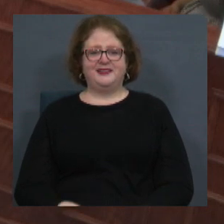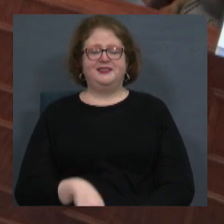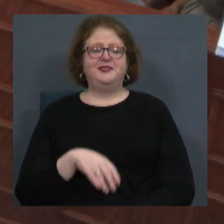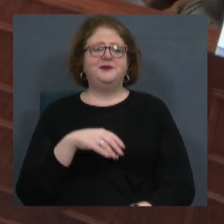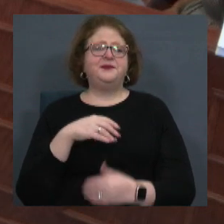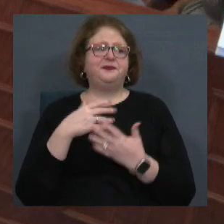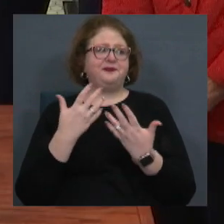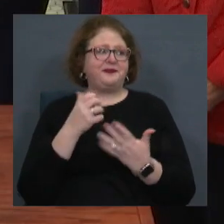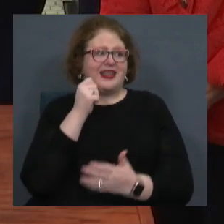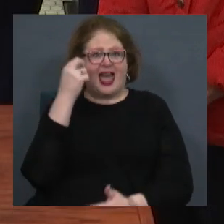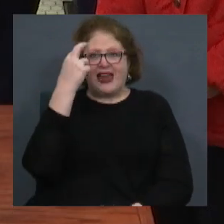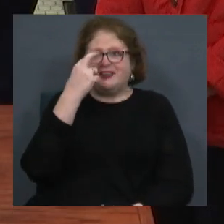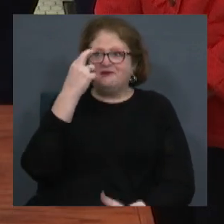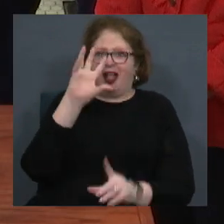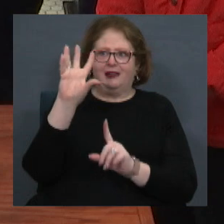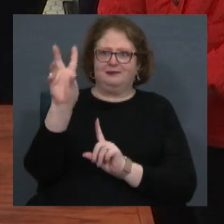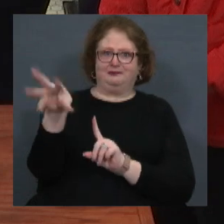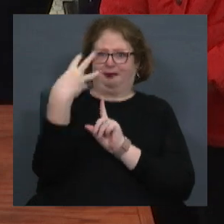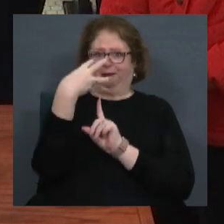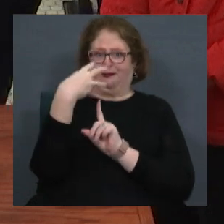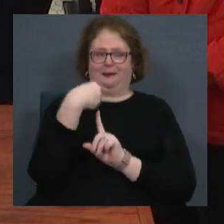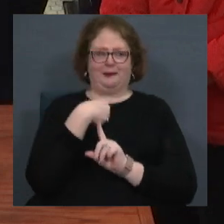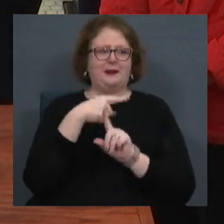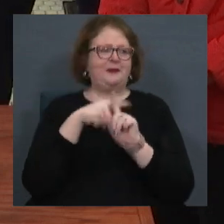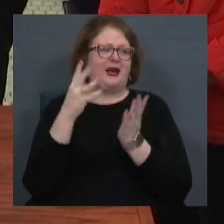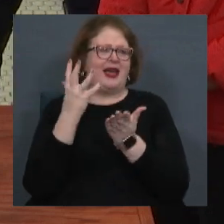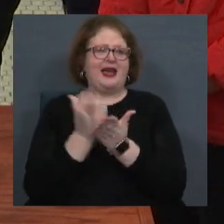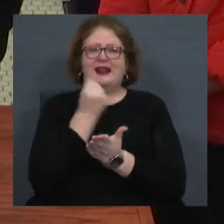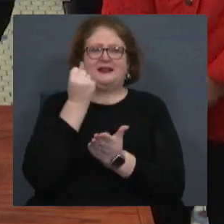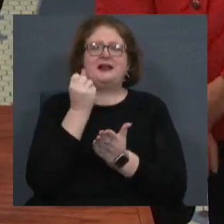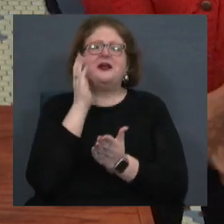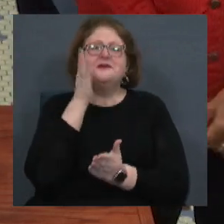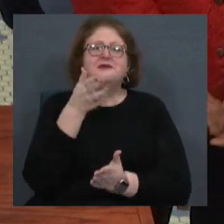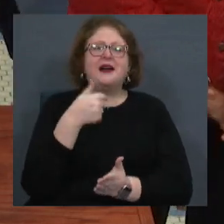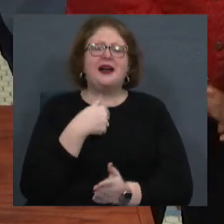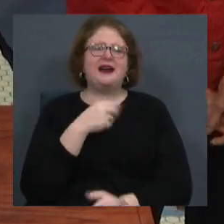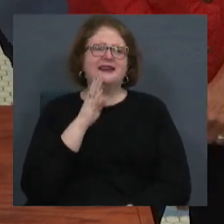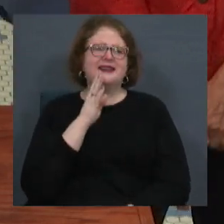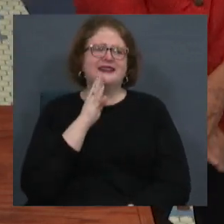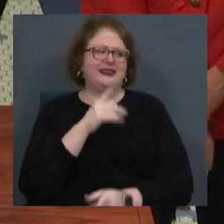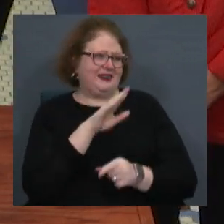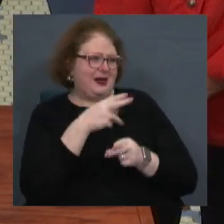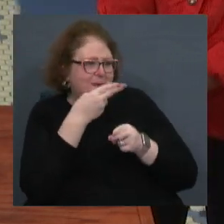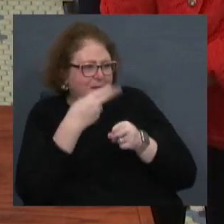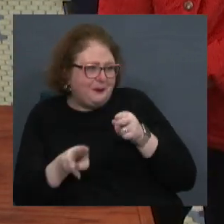Didn't realize I was going to get the spotlight for a moment, but I'm going to take advantage of this moment. Be brief.